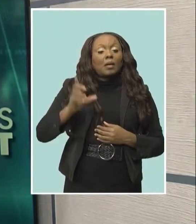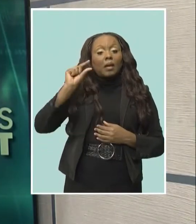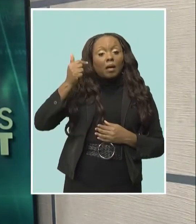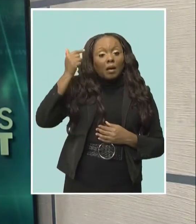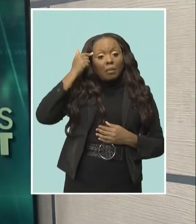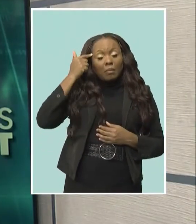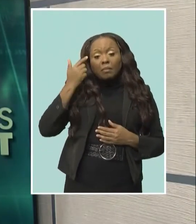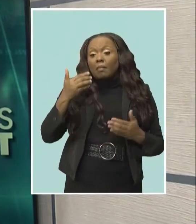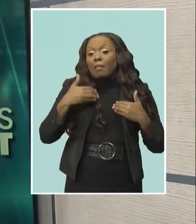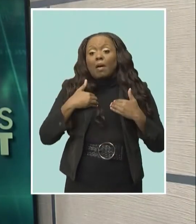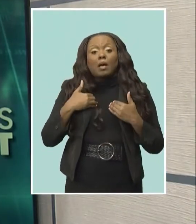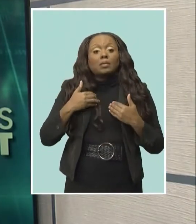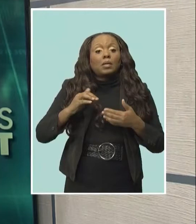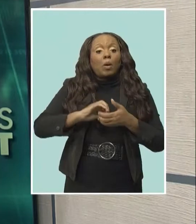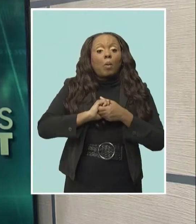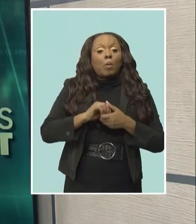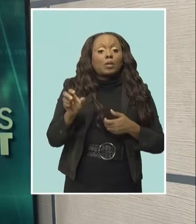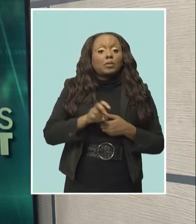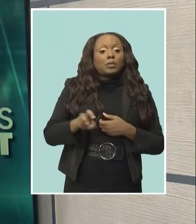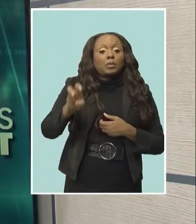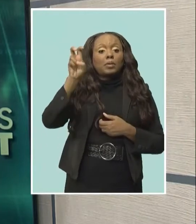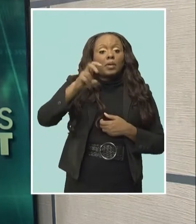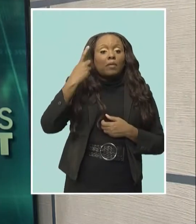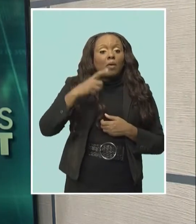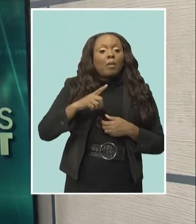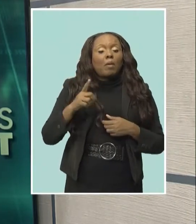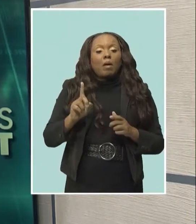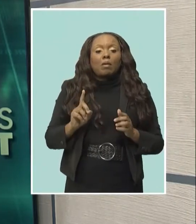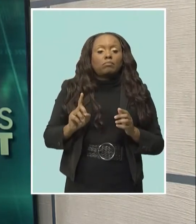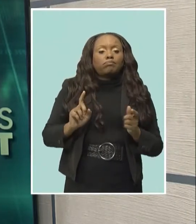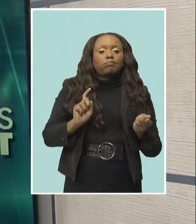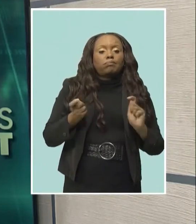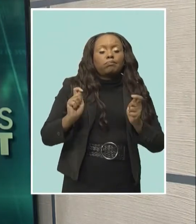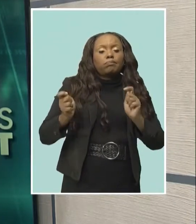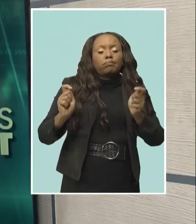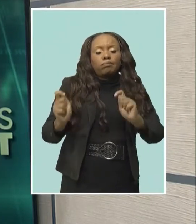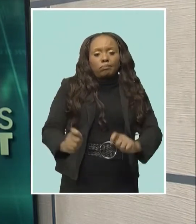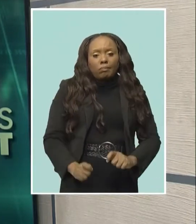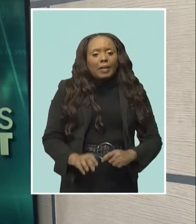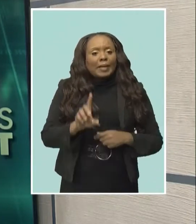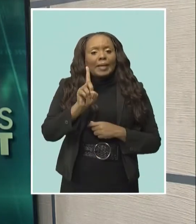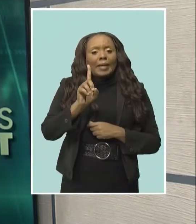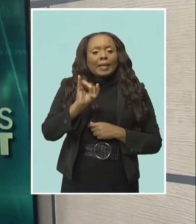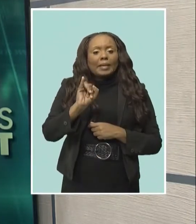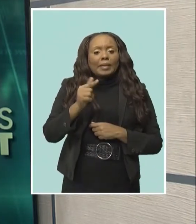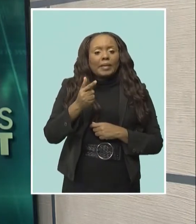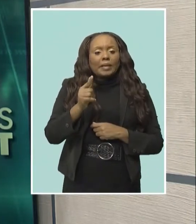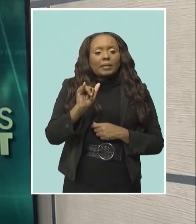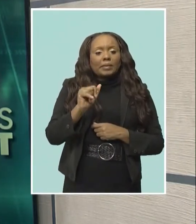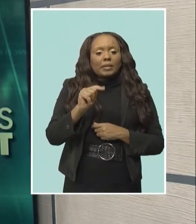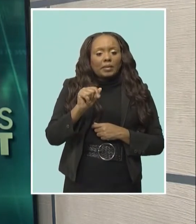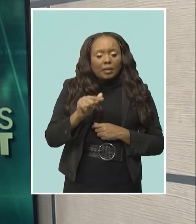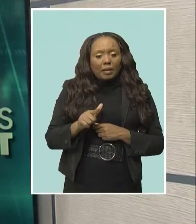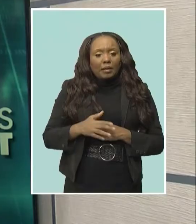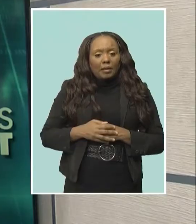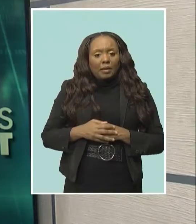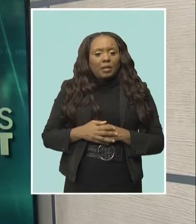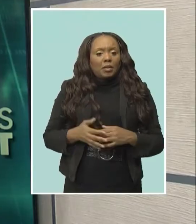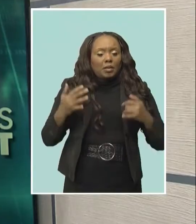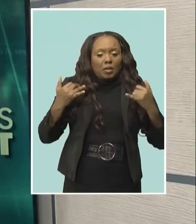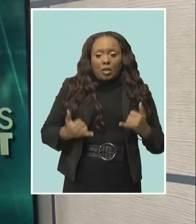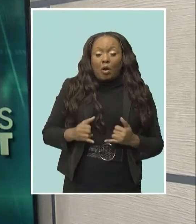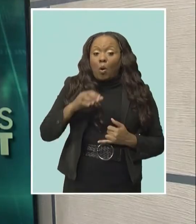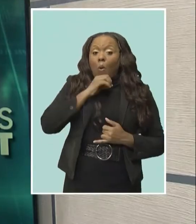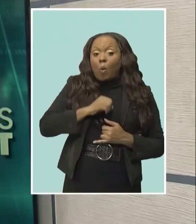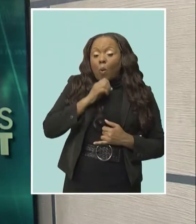journey in the development of digital transformation. He said it is bringing an analog system into the 21st century, which includes